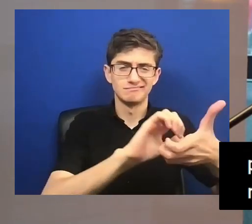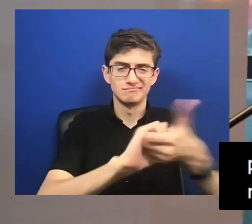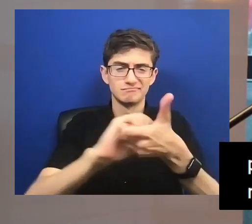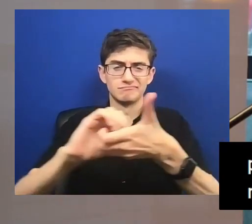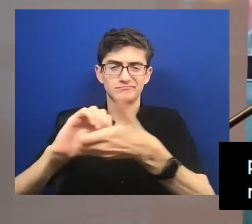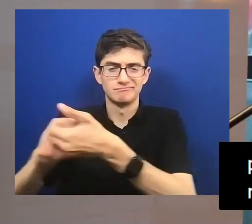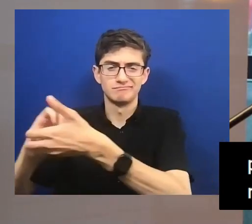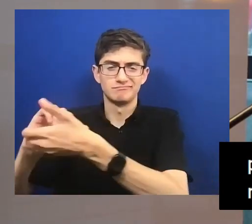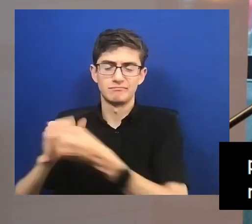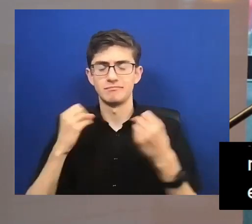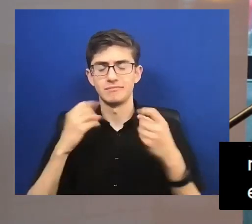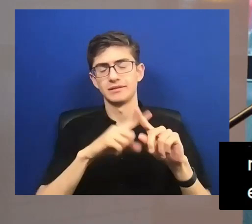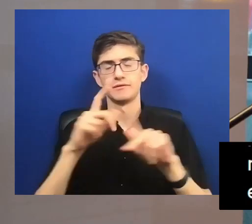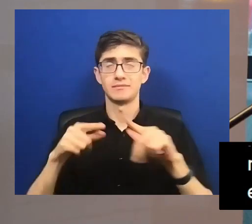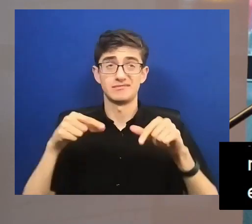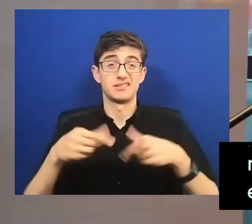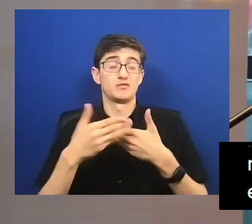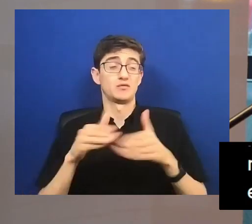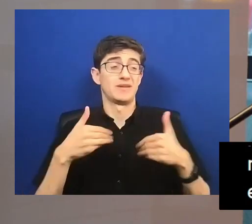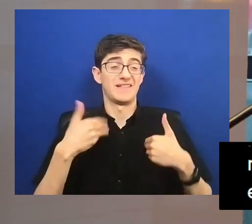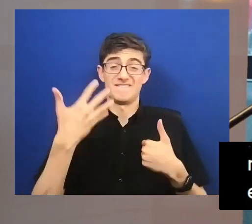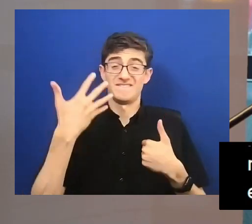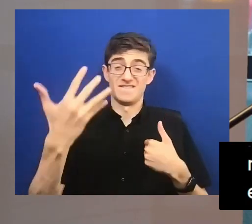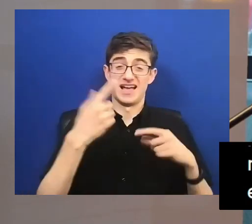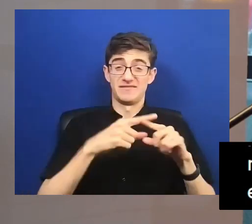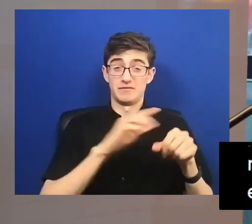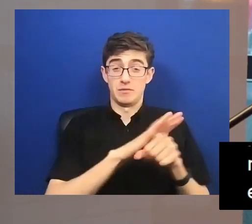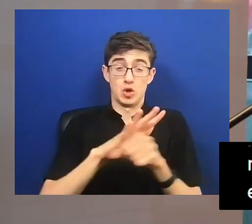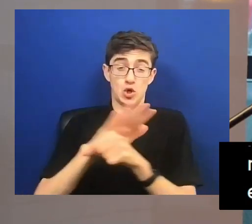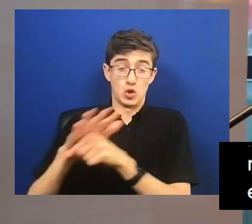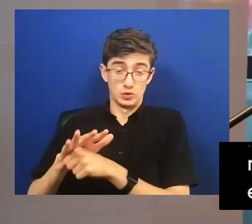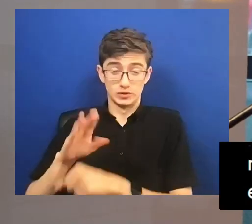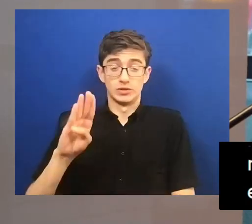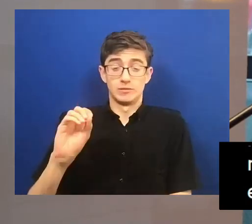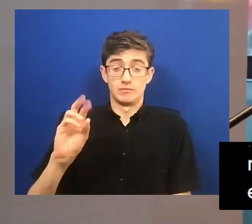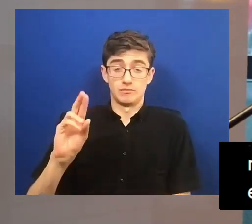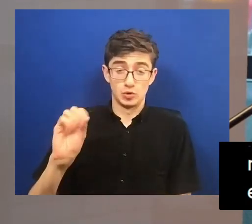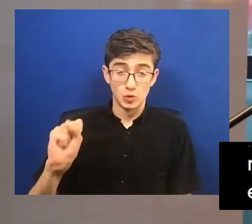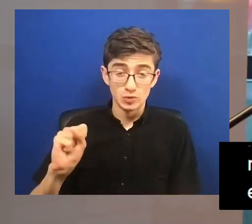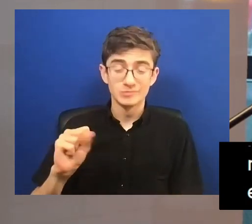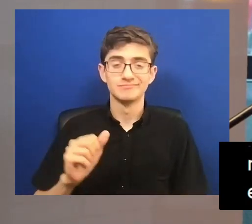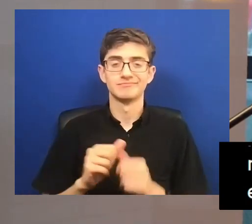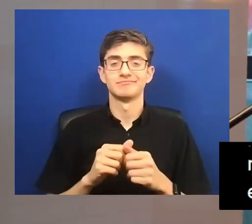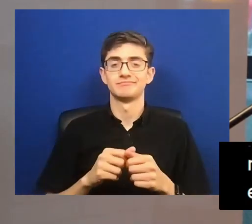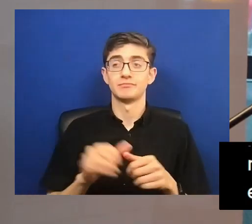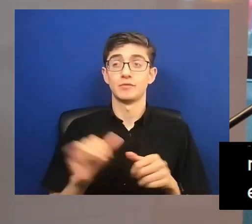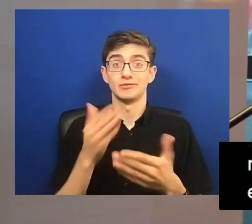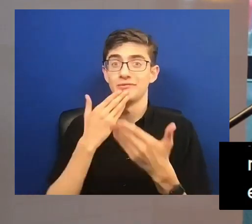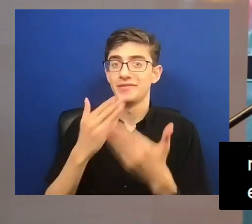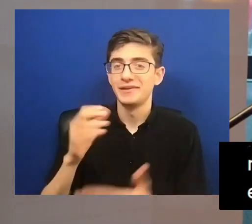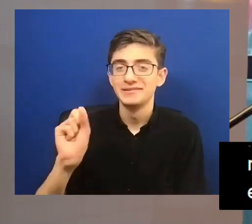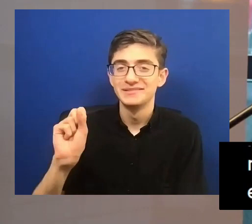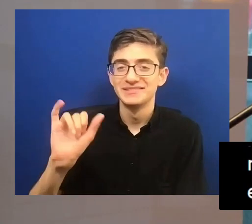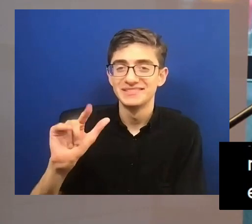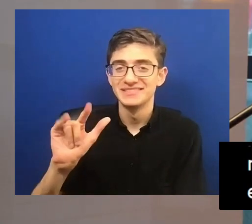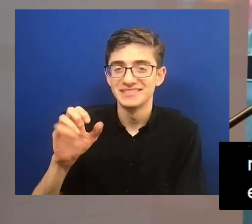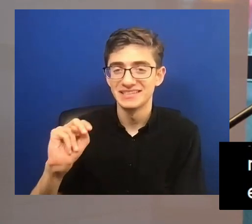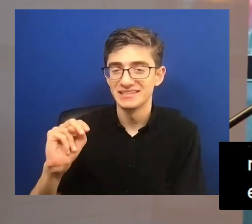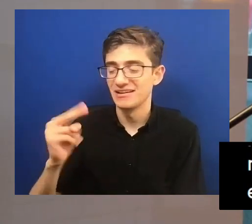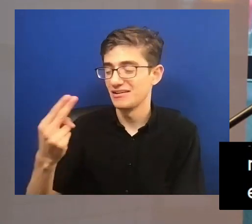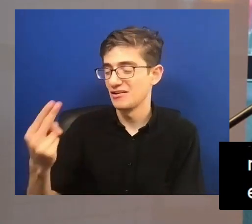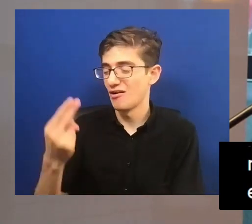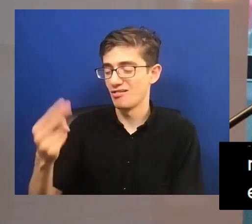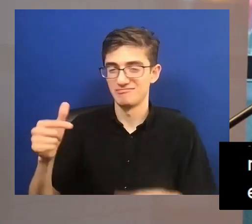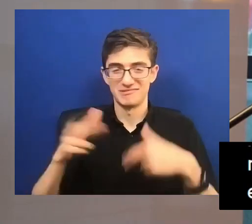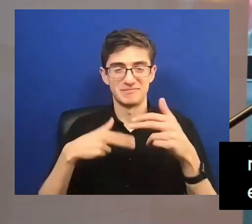five boroughs together today. Thank you to Silicon Harlem for being our host at